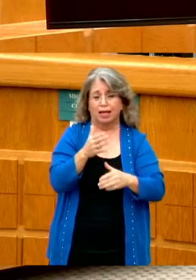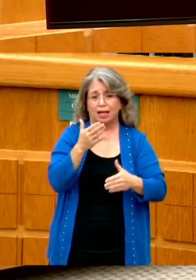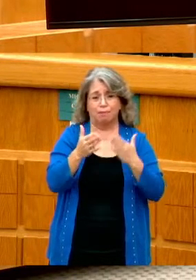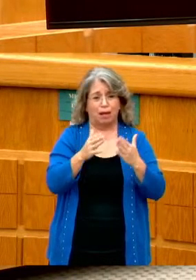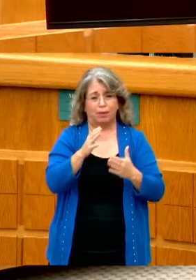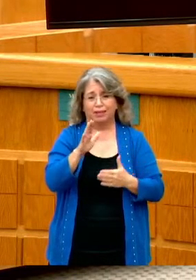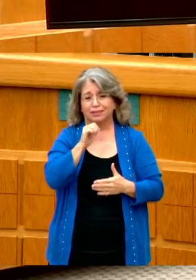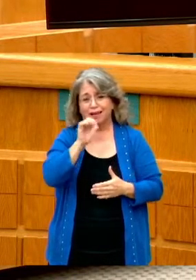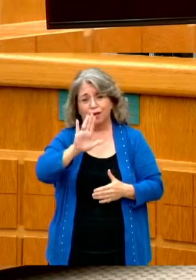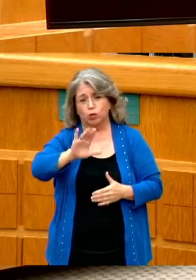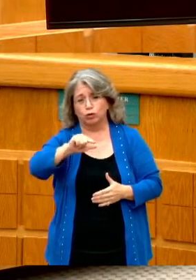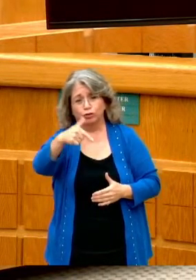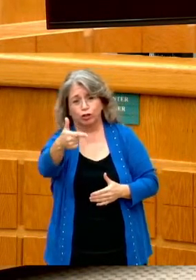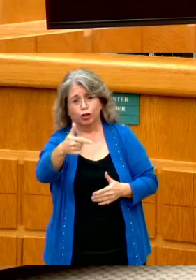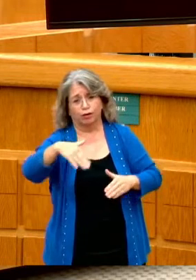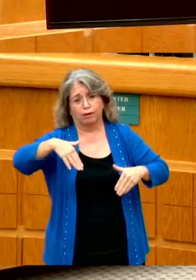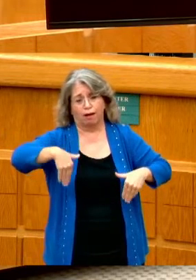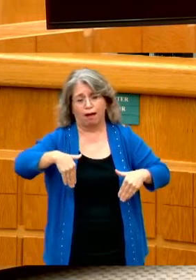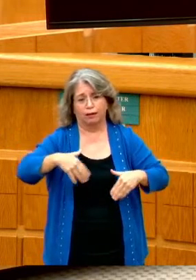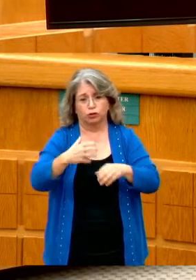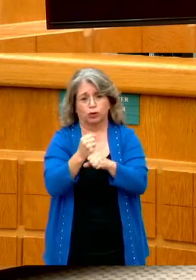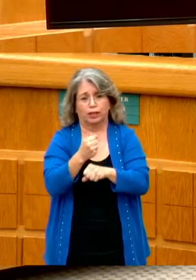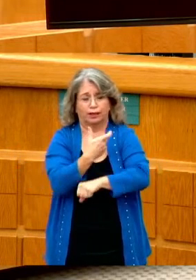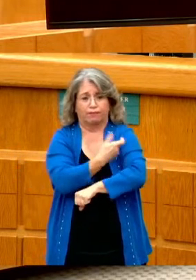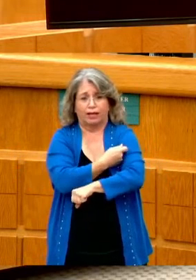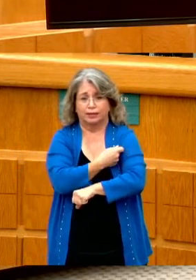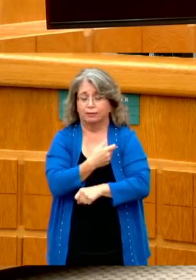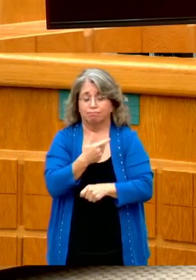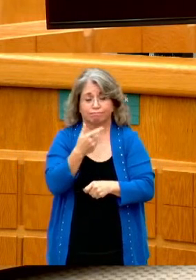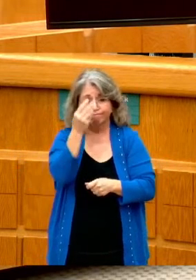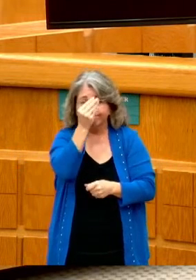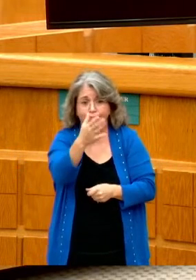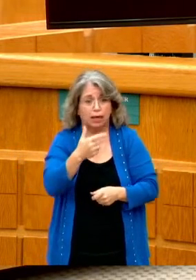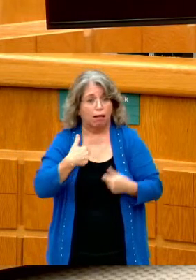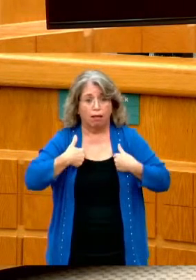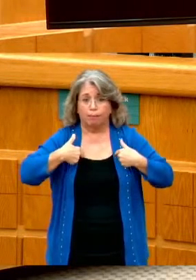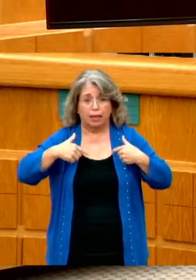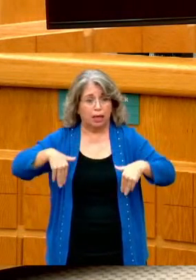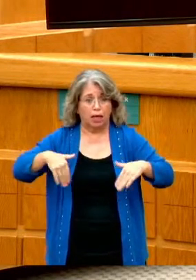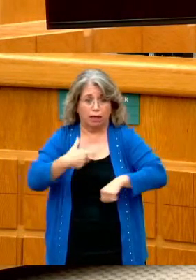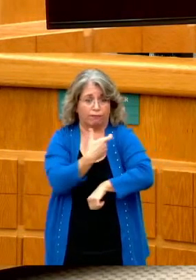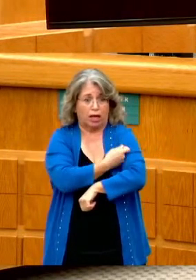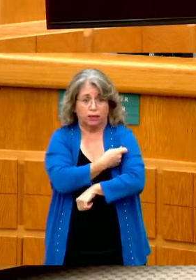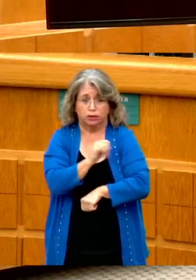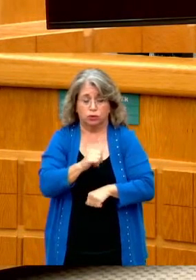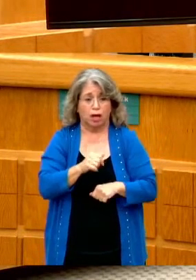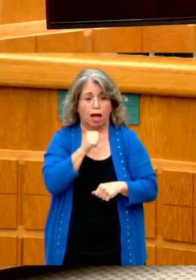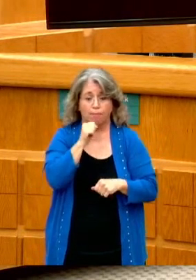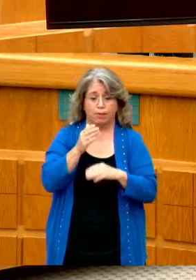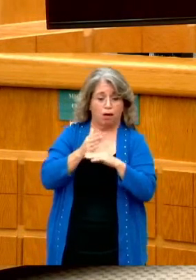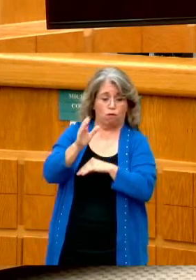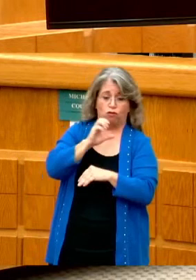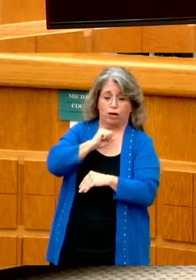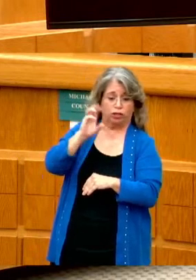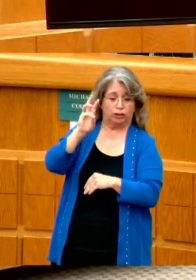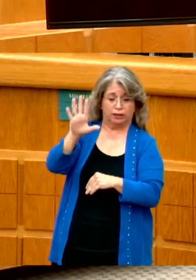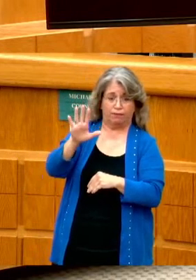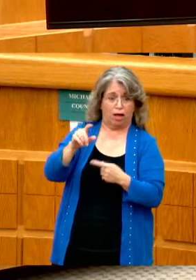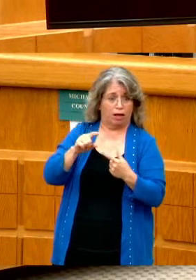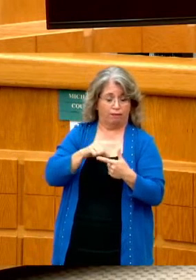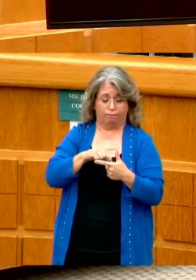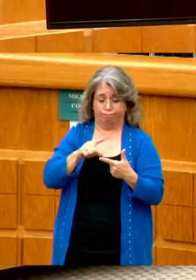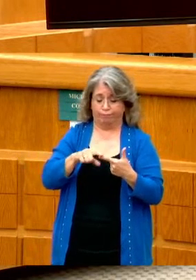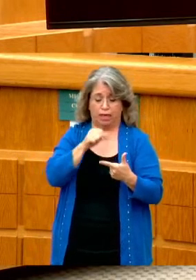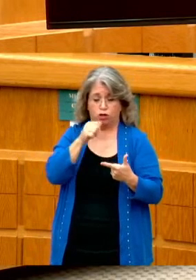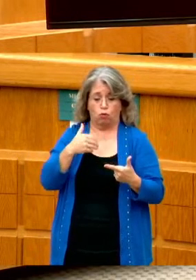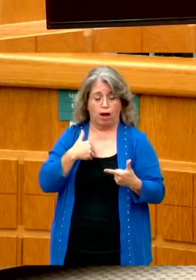get the vaccine. Just so you know, it hasn't been my turn either. I'm with you. I'm neither over 65, I don't have a chronic